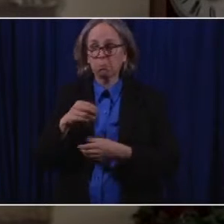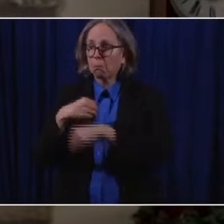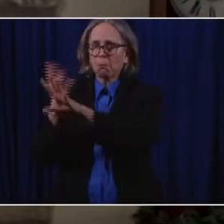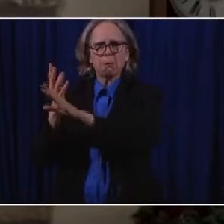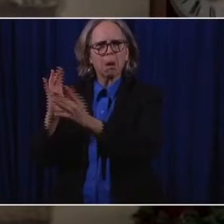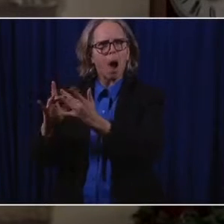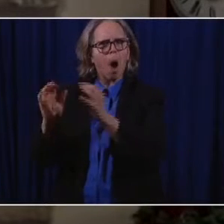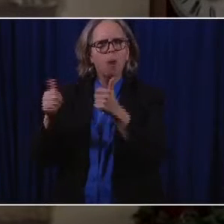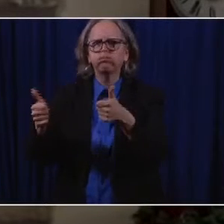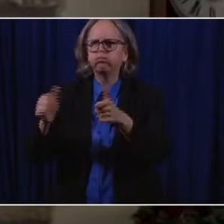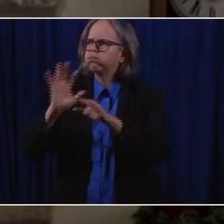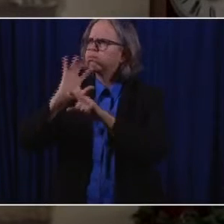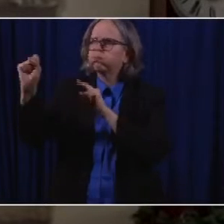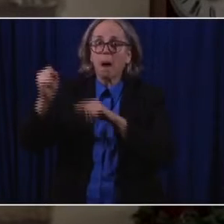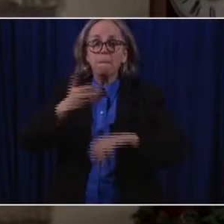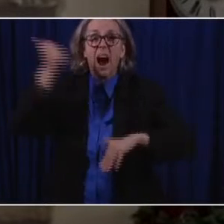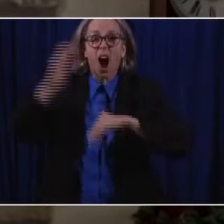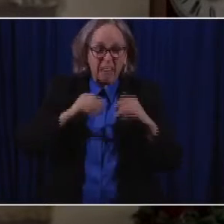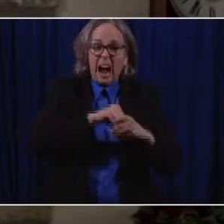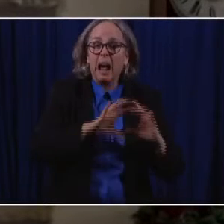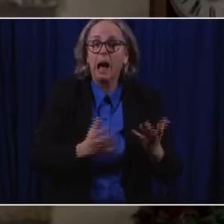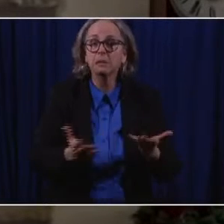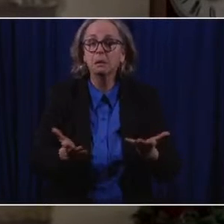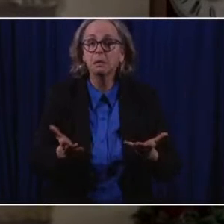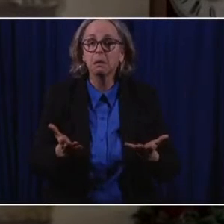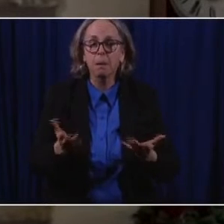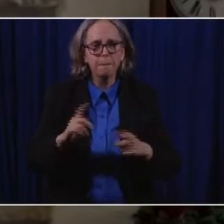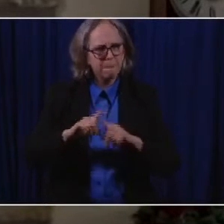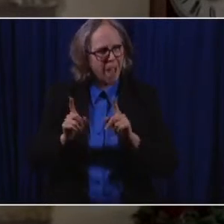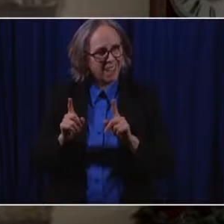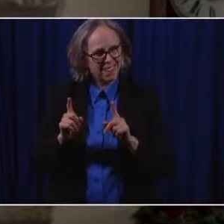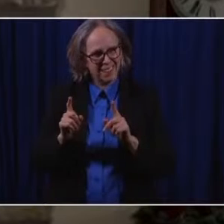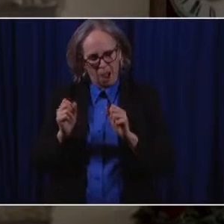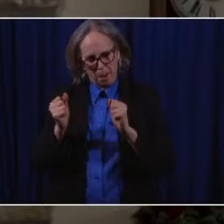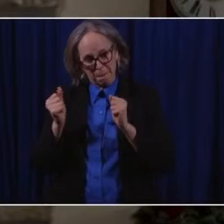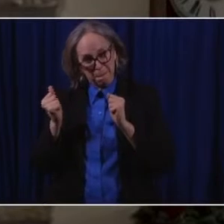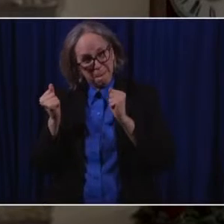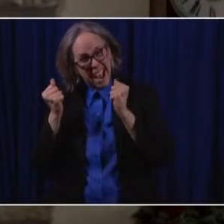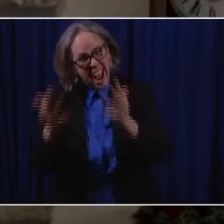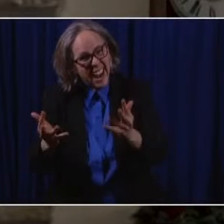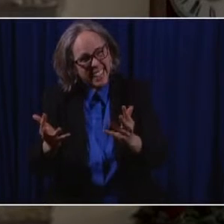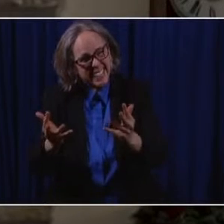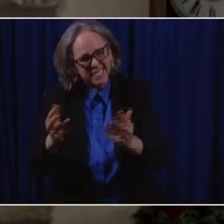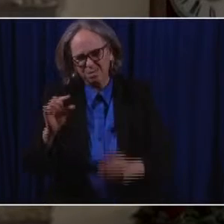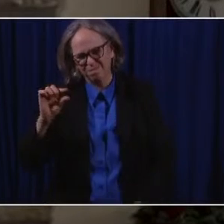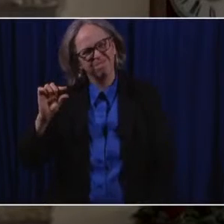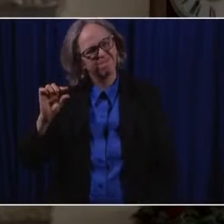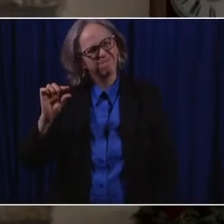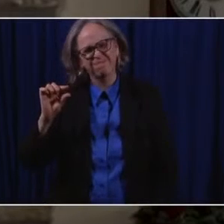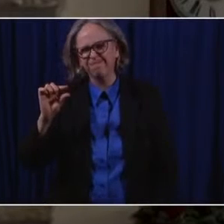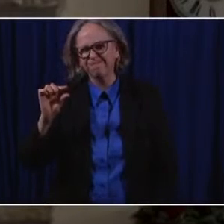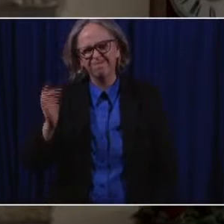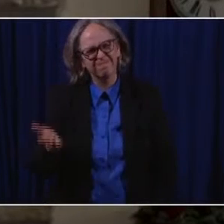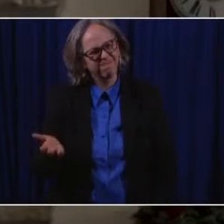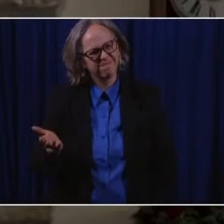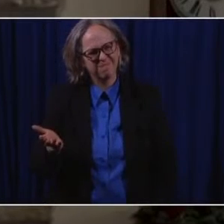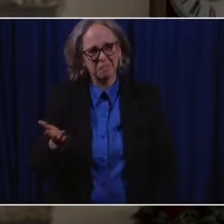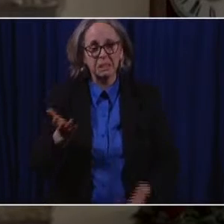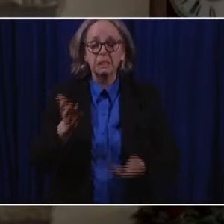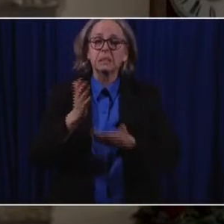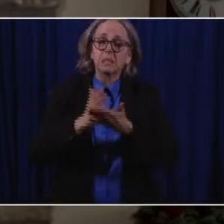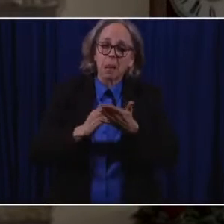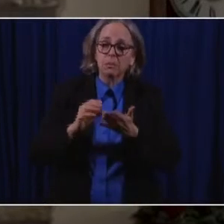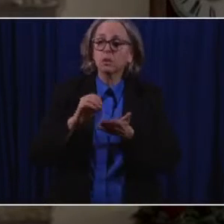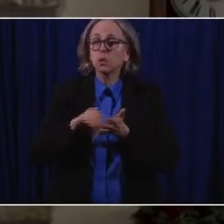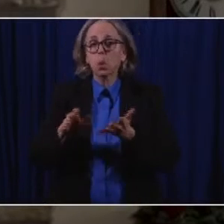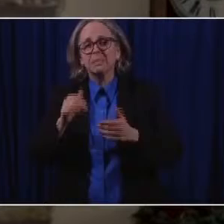but that's probably a smaller number. Some students do okay remotely. They're okay.